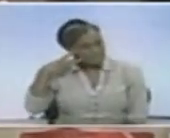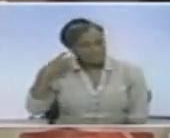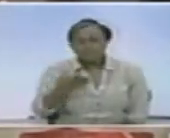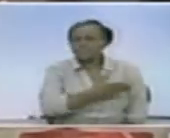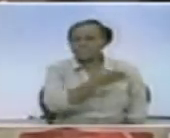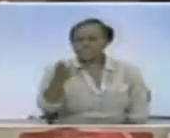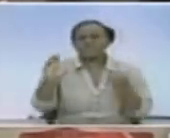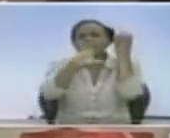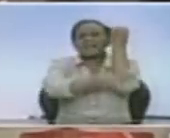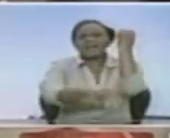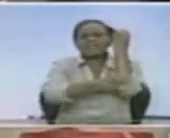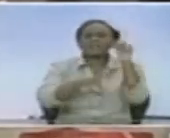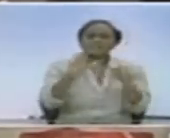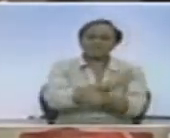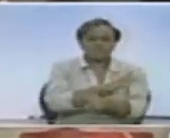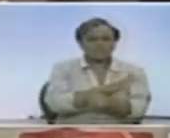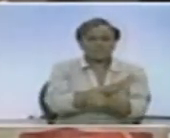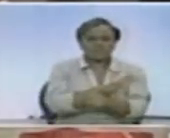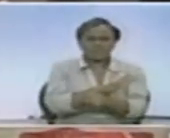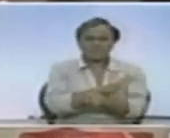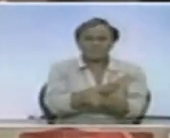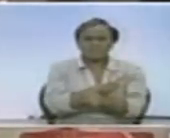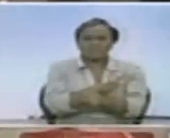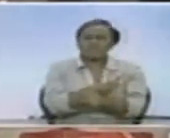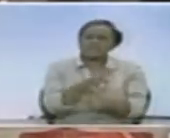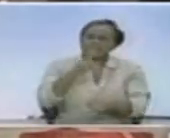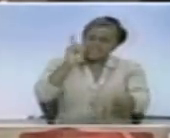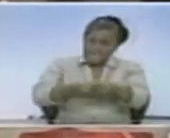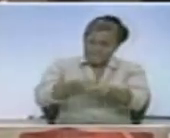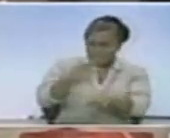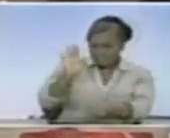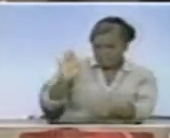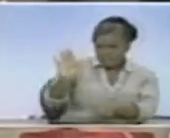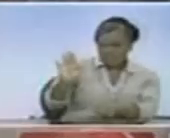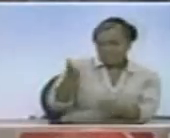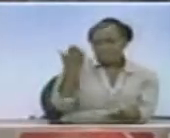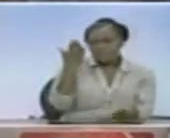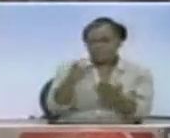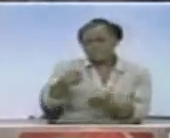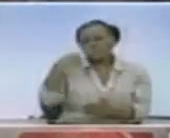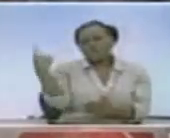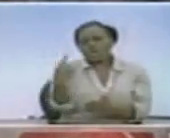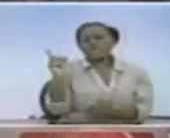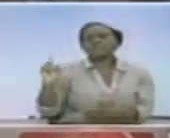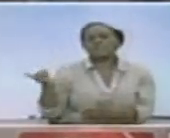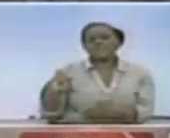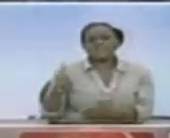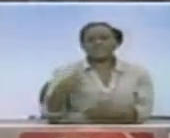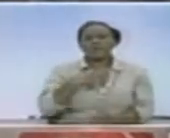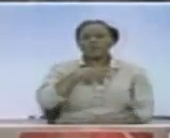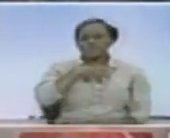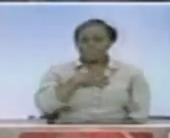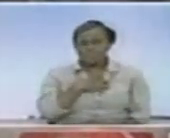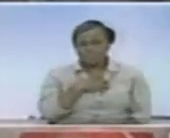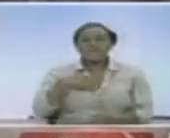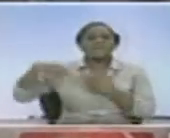across this country. Running rampant. What should you do? If in your time, you are probably the only minister who ever resigned in